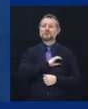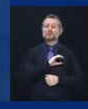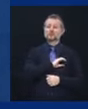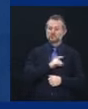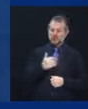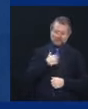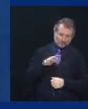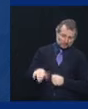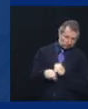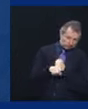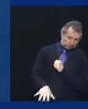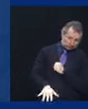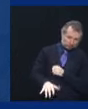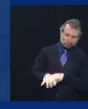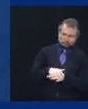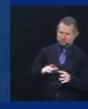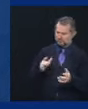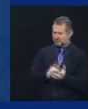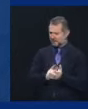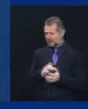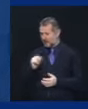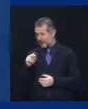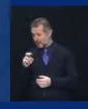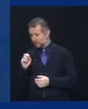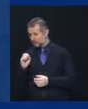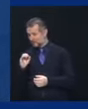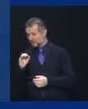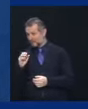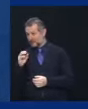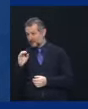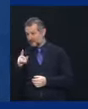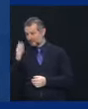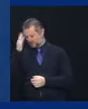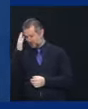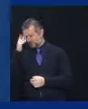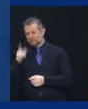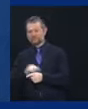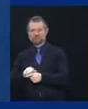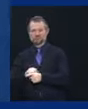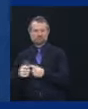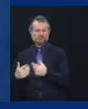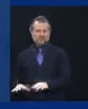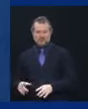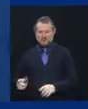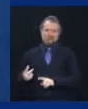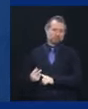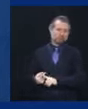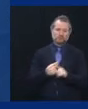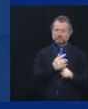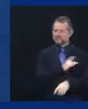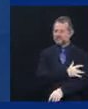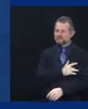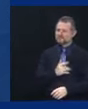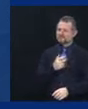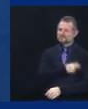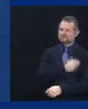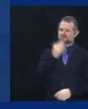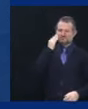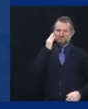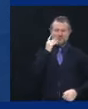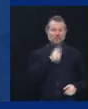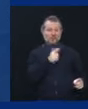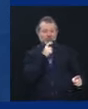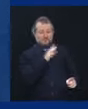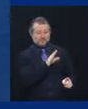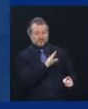it. Here you go, chief of the fire department. You have your EMS administer it. Here you go, teachers. You work with